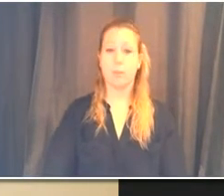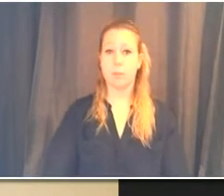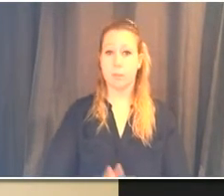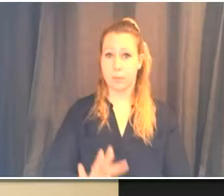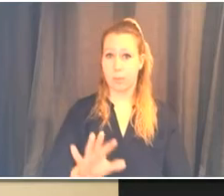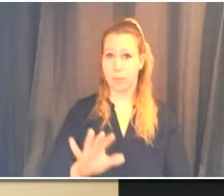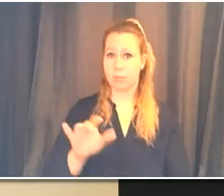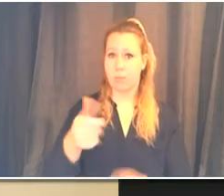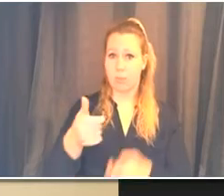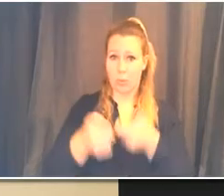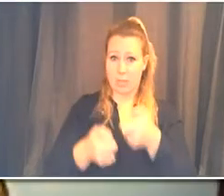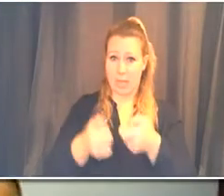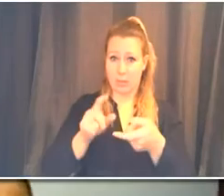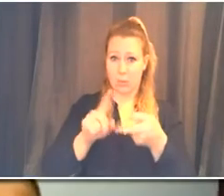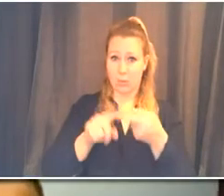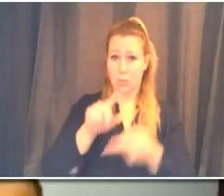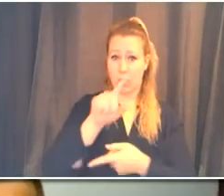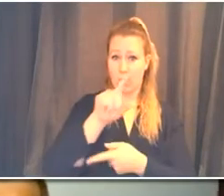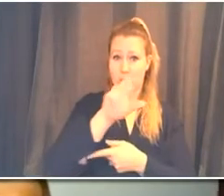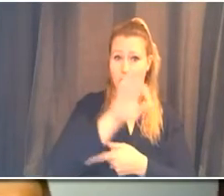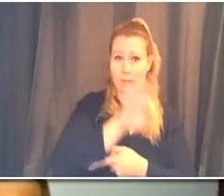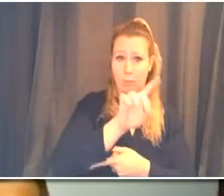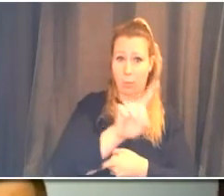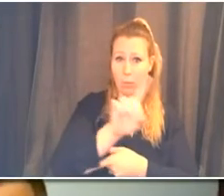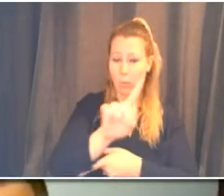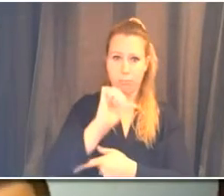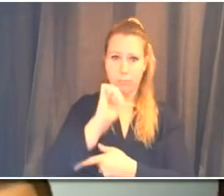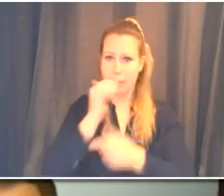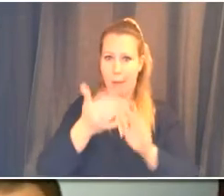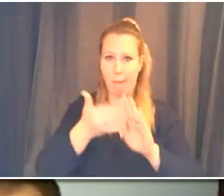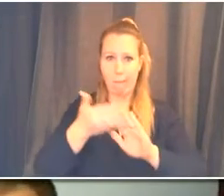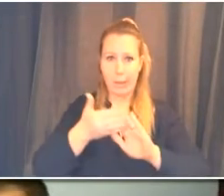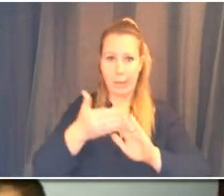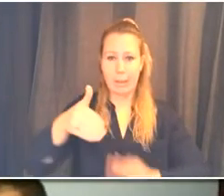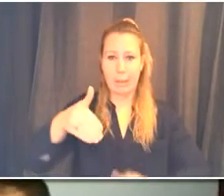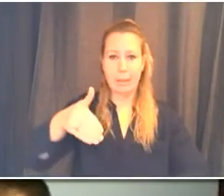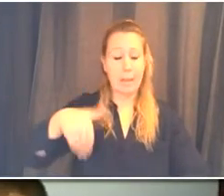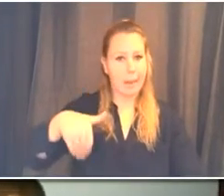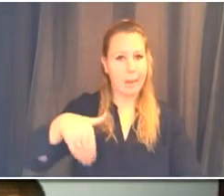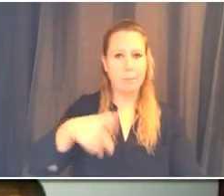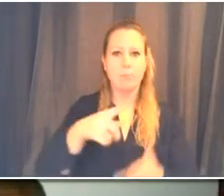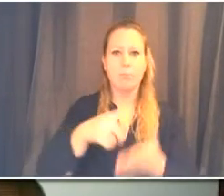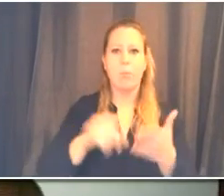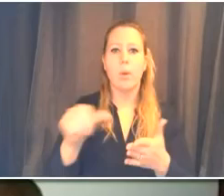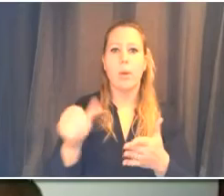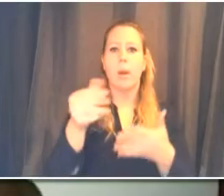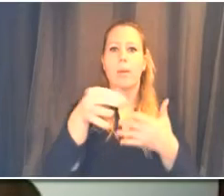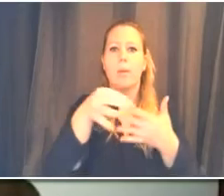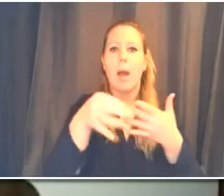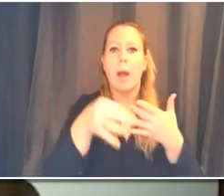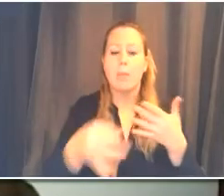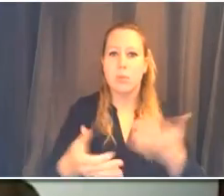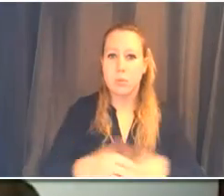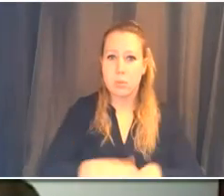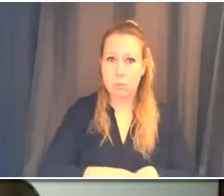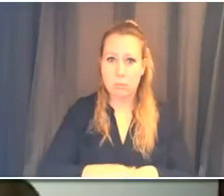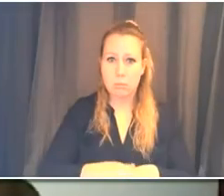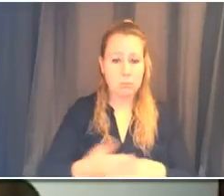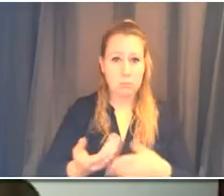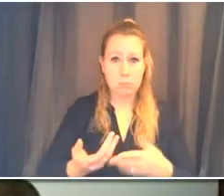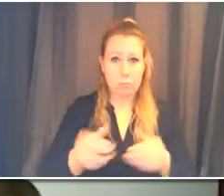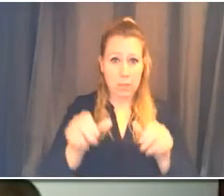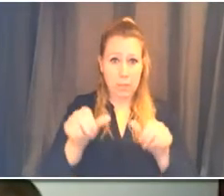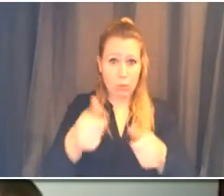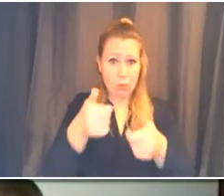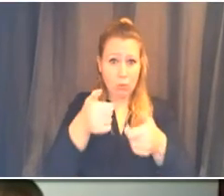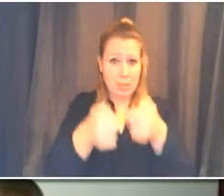working dayto day here's the problem with with that you know officers work in shifts um they're